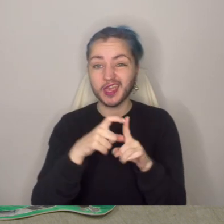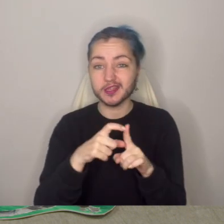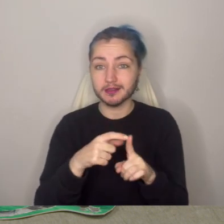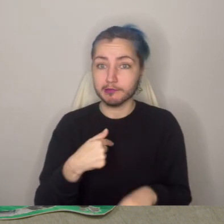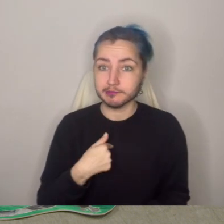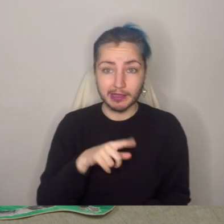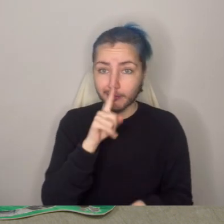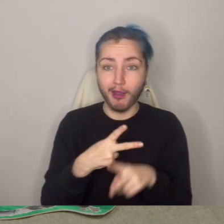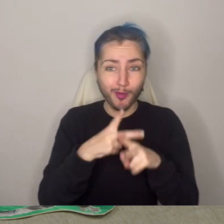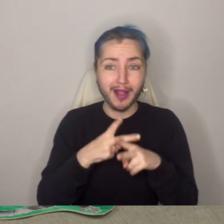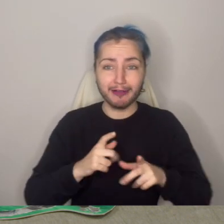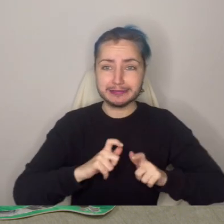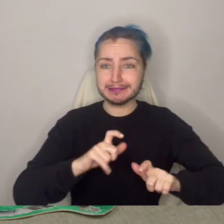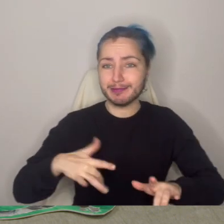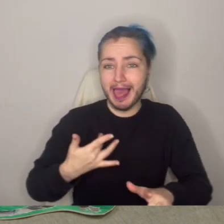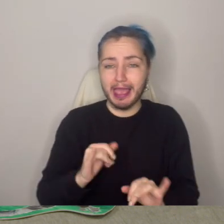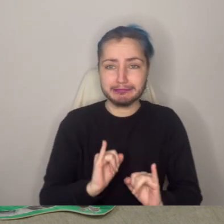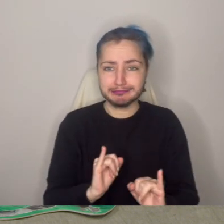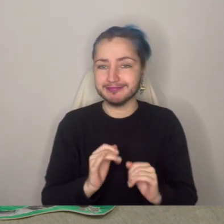alive, but